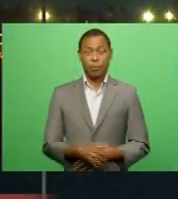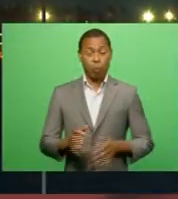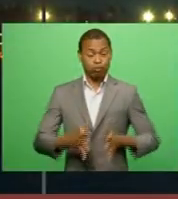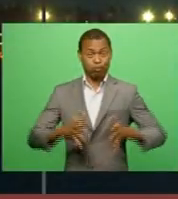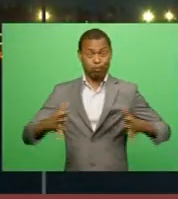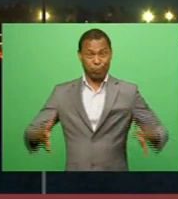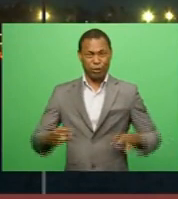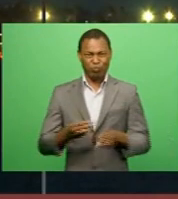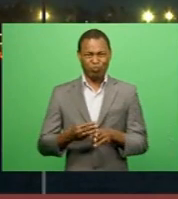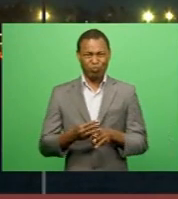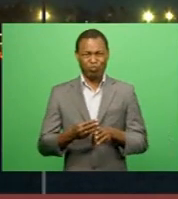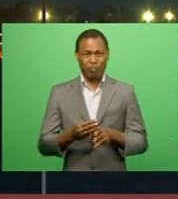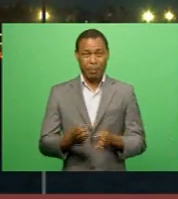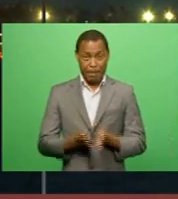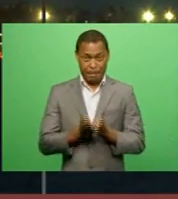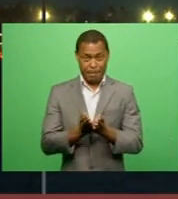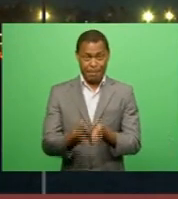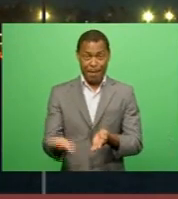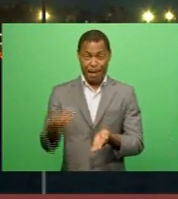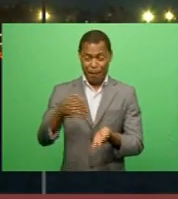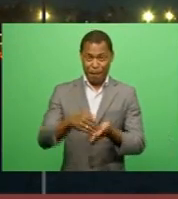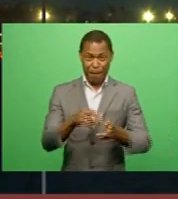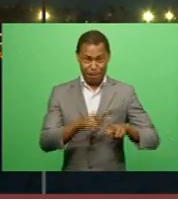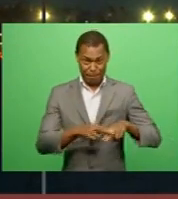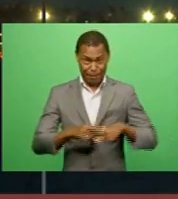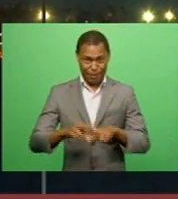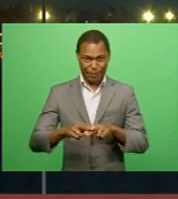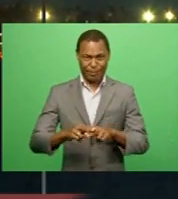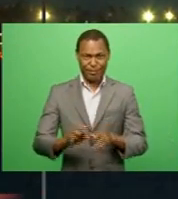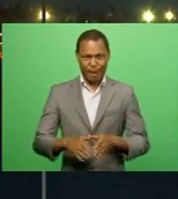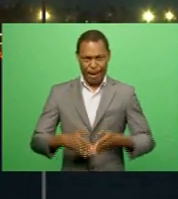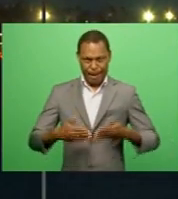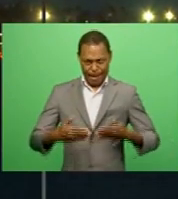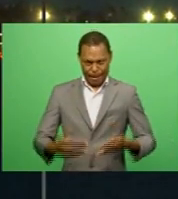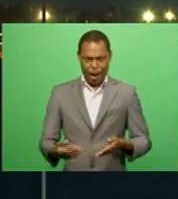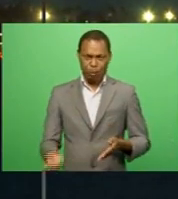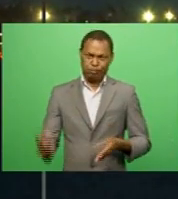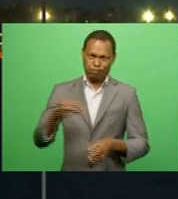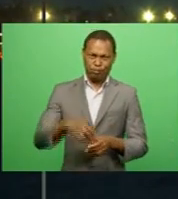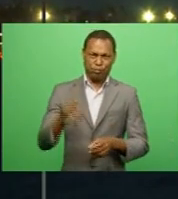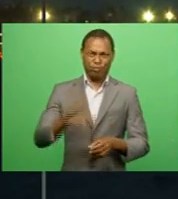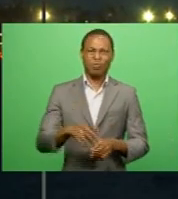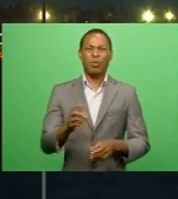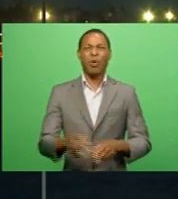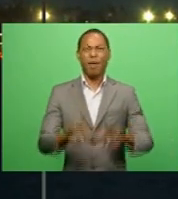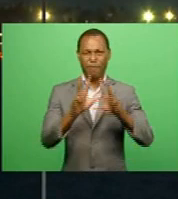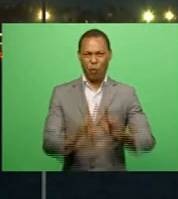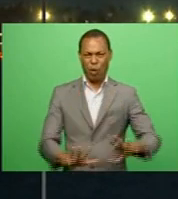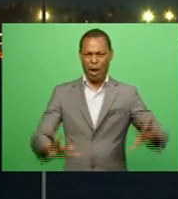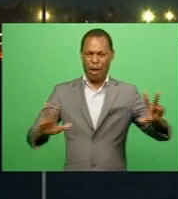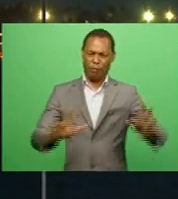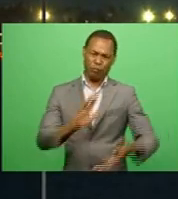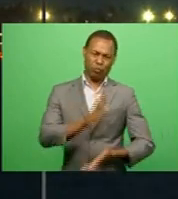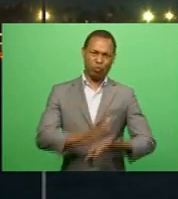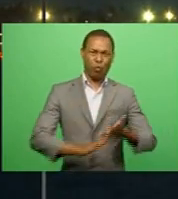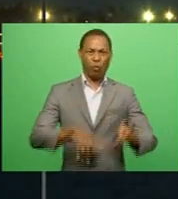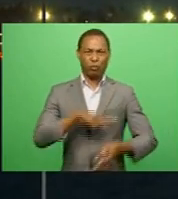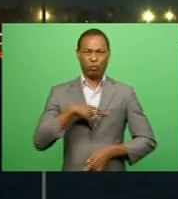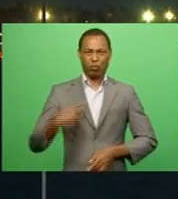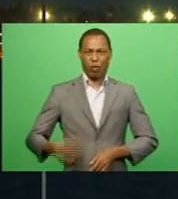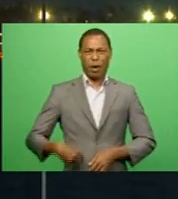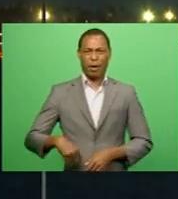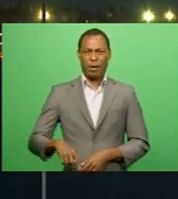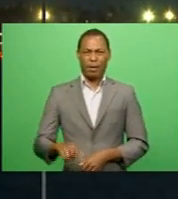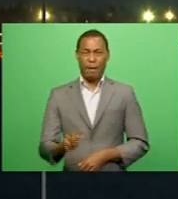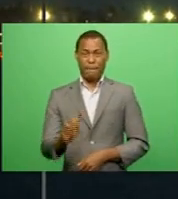The biggest wood chip vessel to arrive in Fiji is currently loading wood chips in Wonolevu bound for China. This is the first of